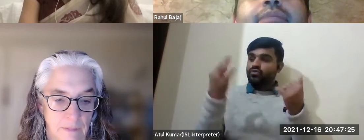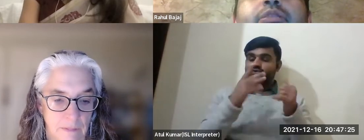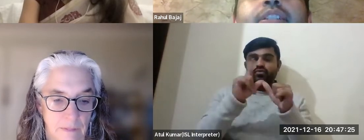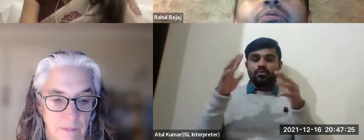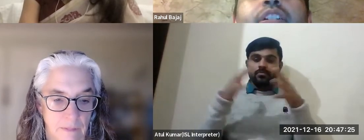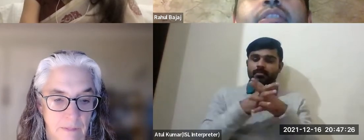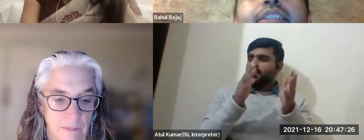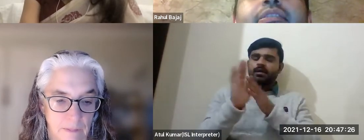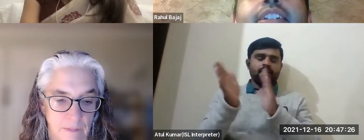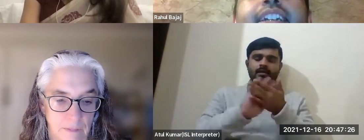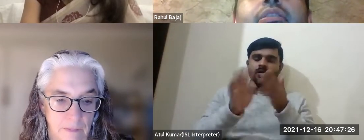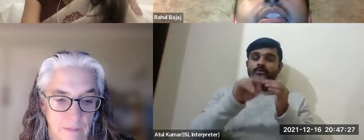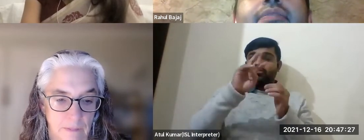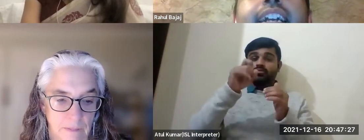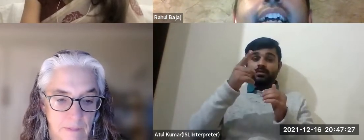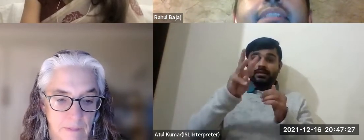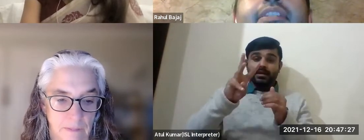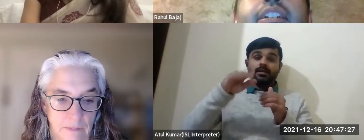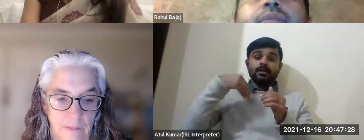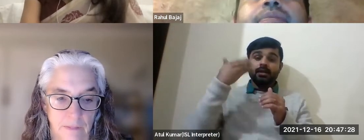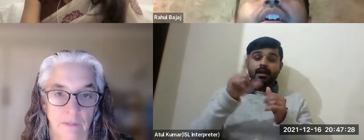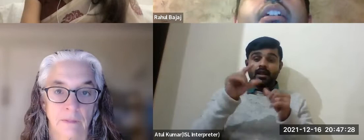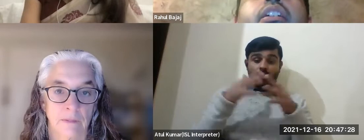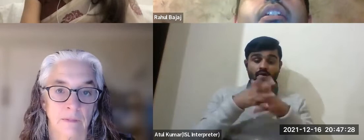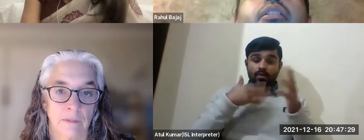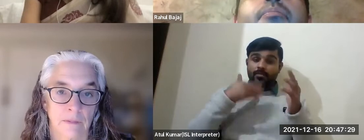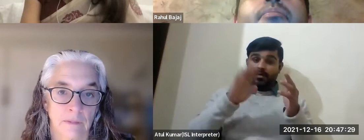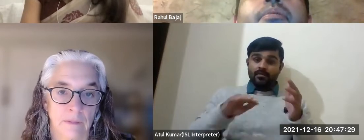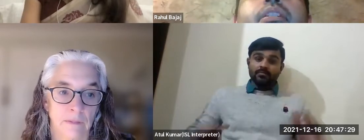not new anymore, but the 2013 law that we have,